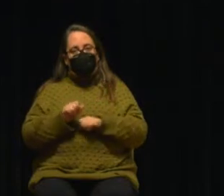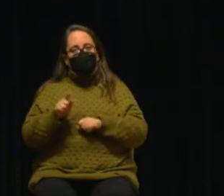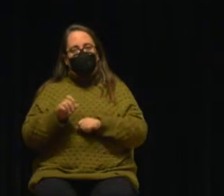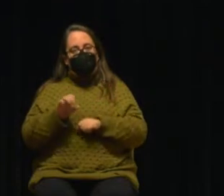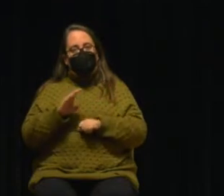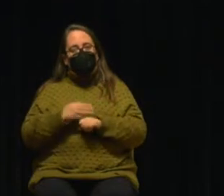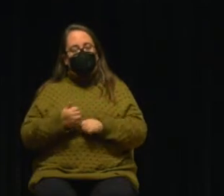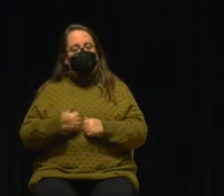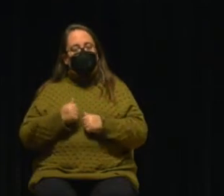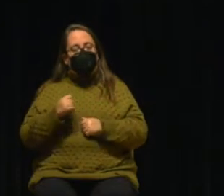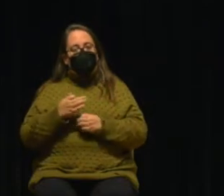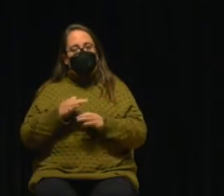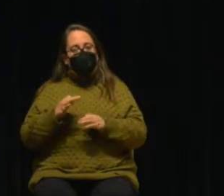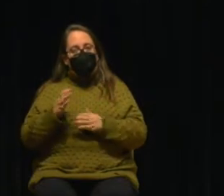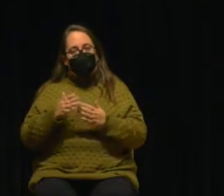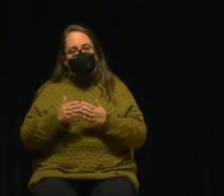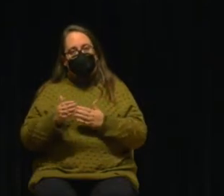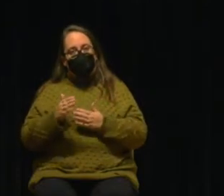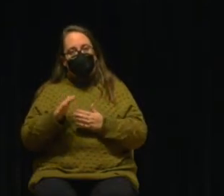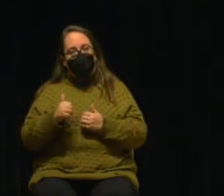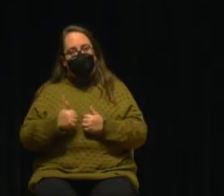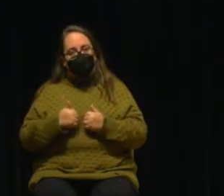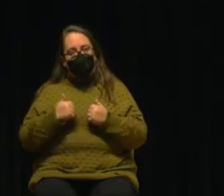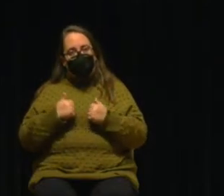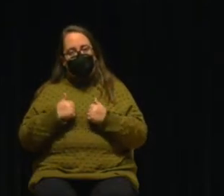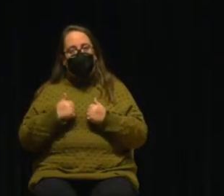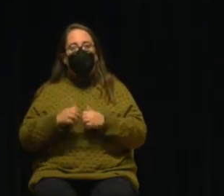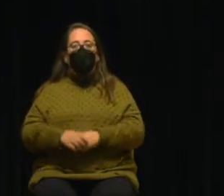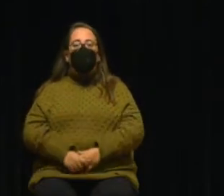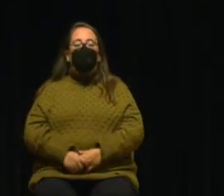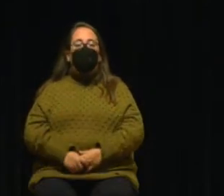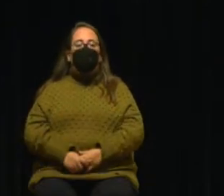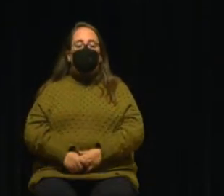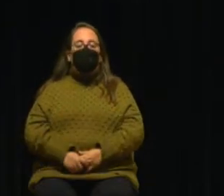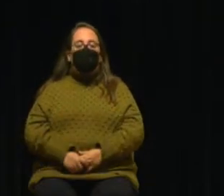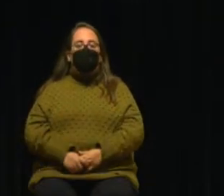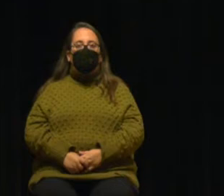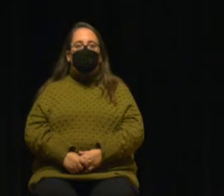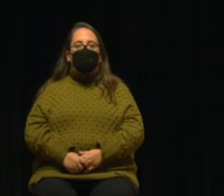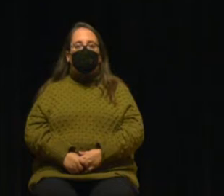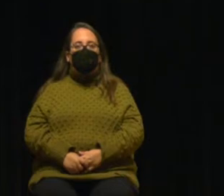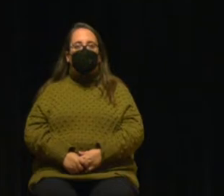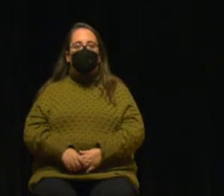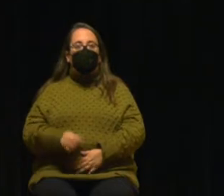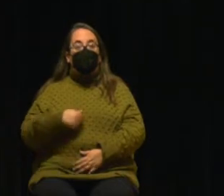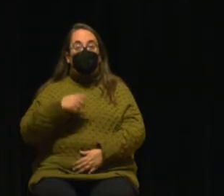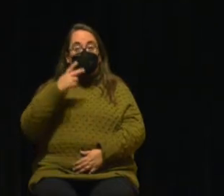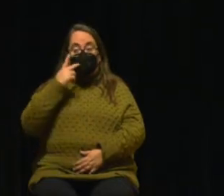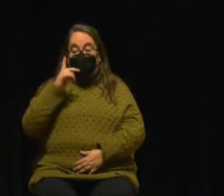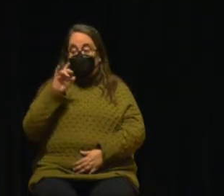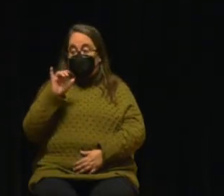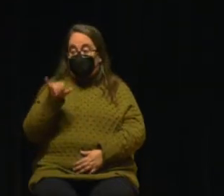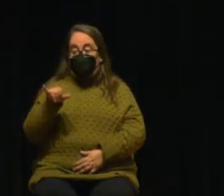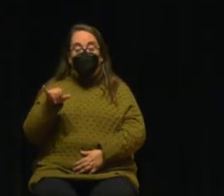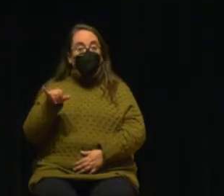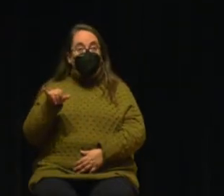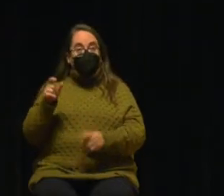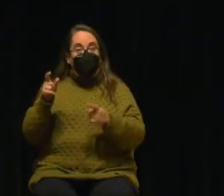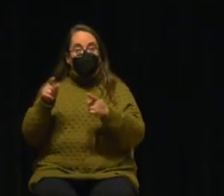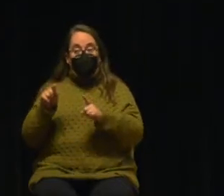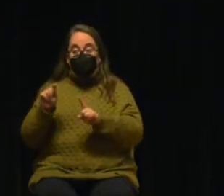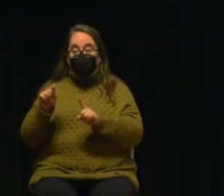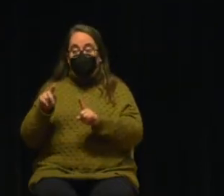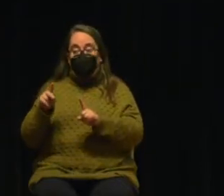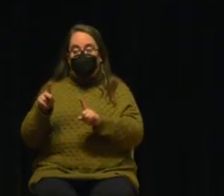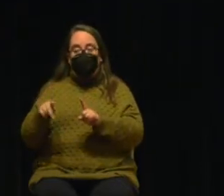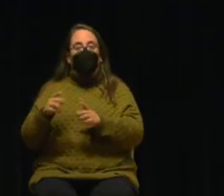live in freedom for the rest of their lives. We see here in this dramatic confrontation on the docks in Philadelphia